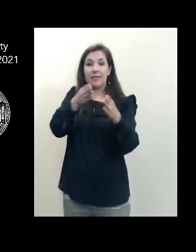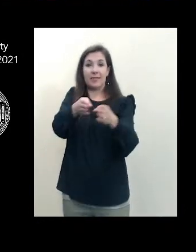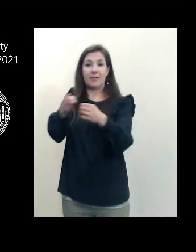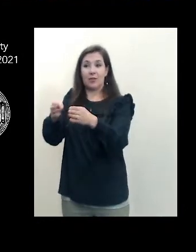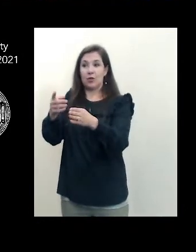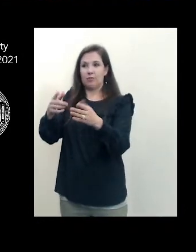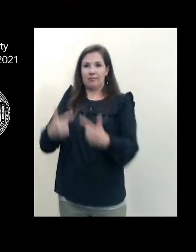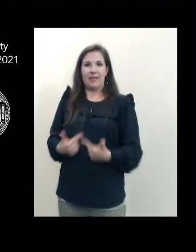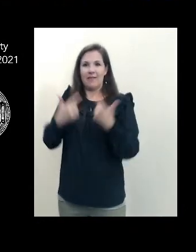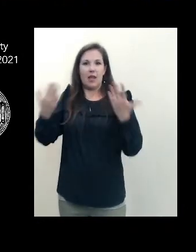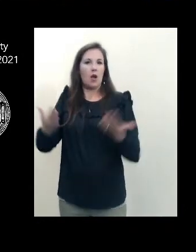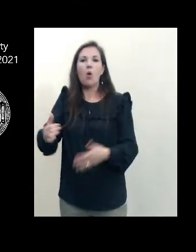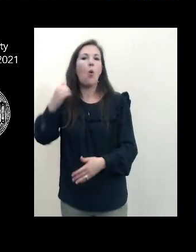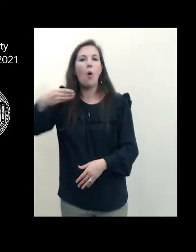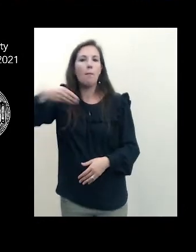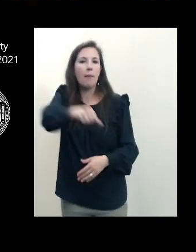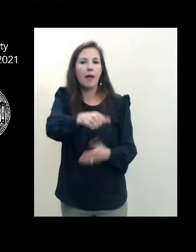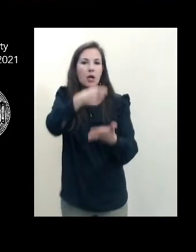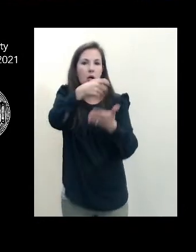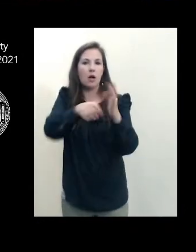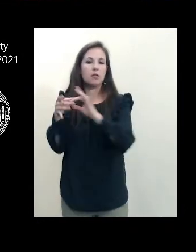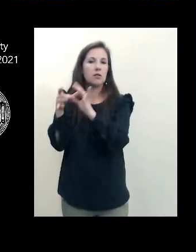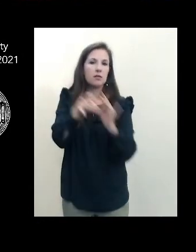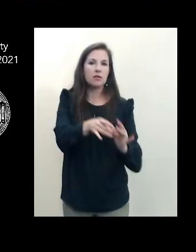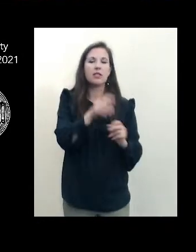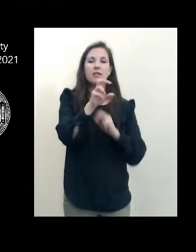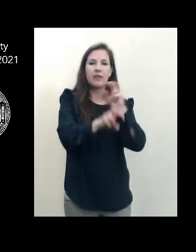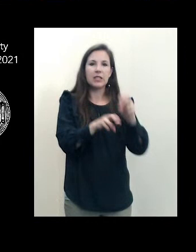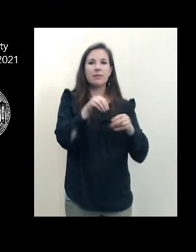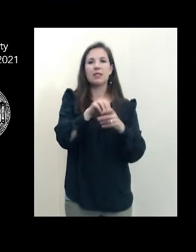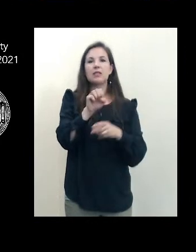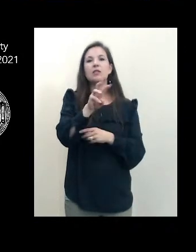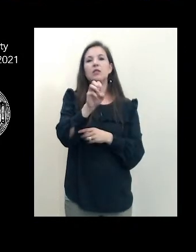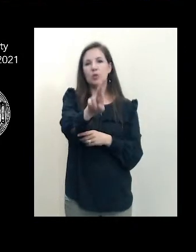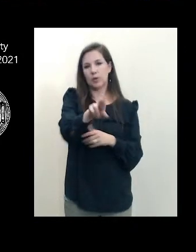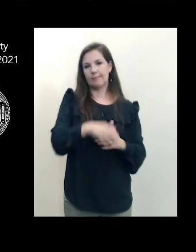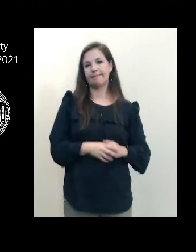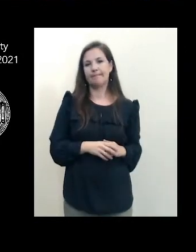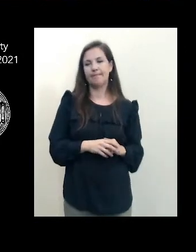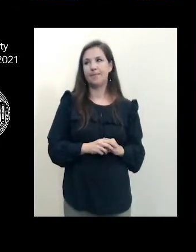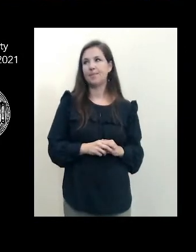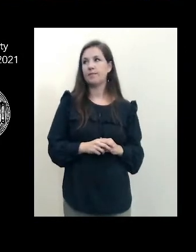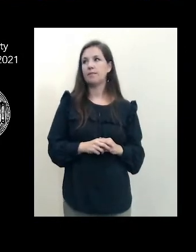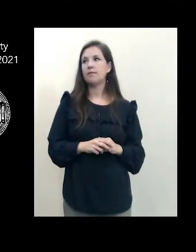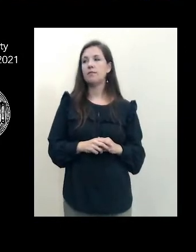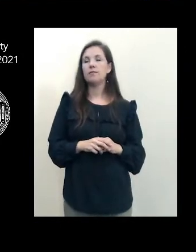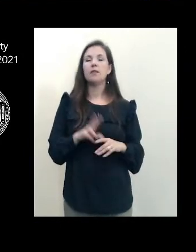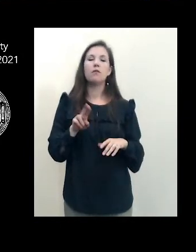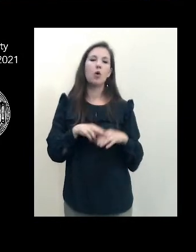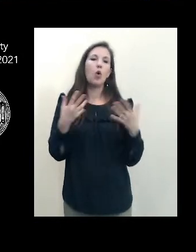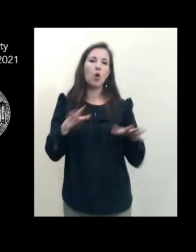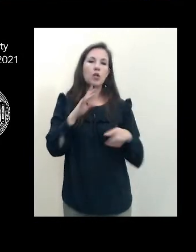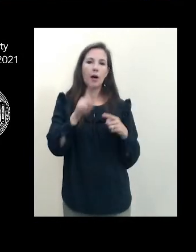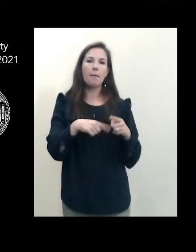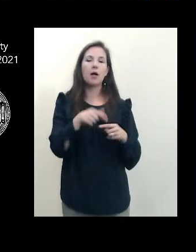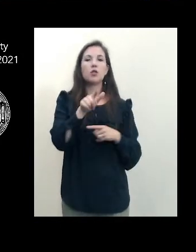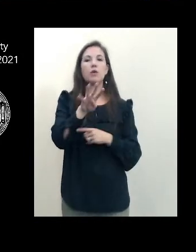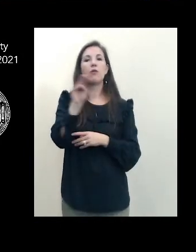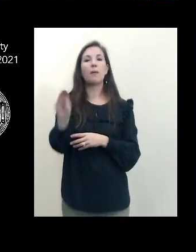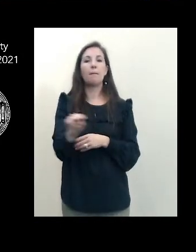going to have to pay for the cost associated with the investment in these sewer districts. And of course, we already talked about the $24